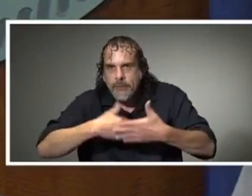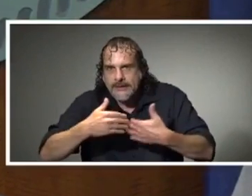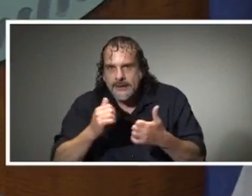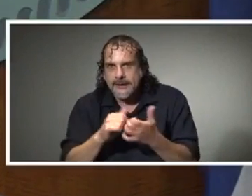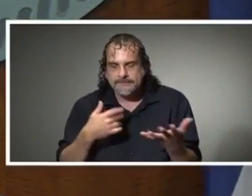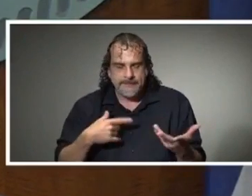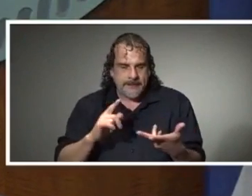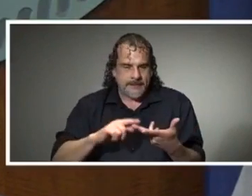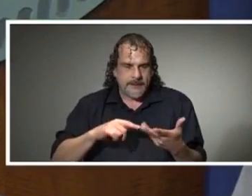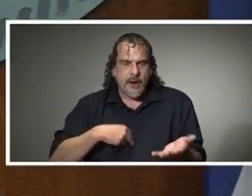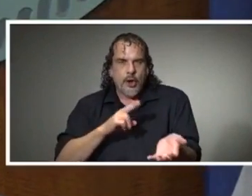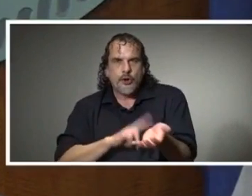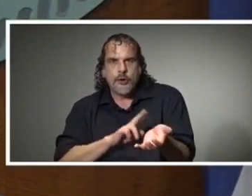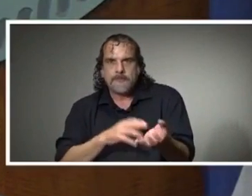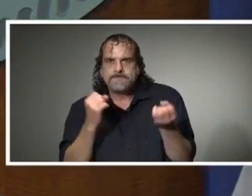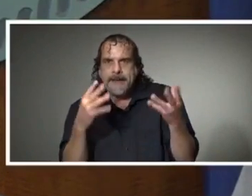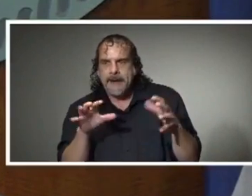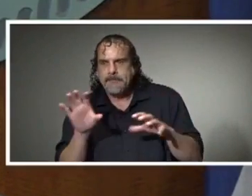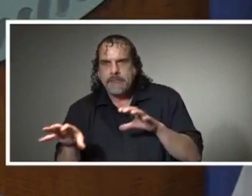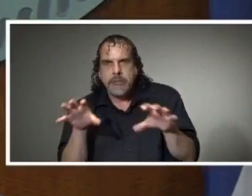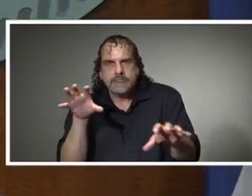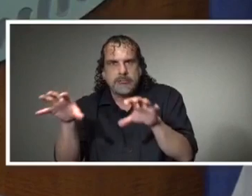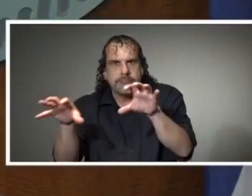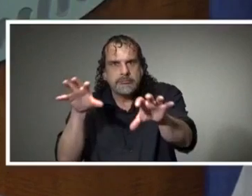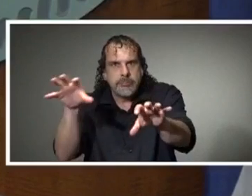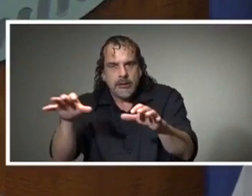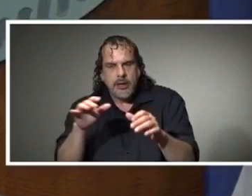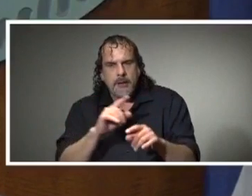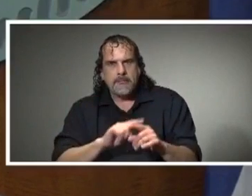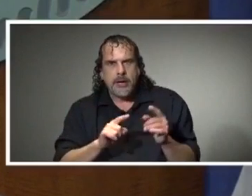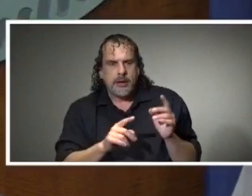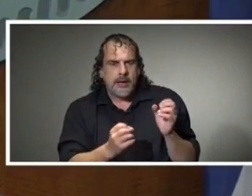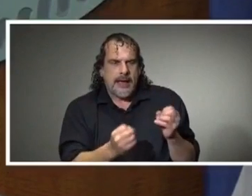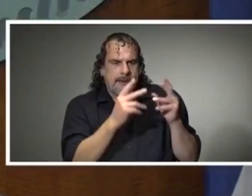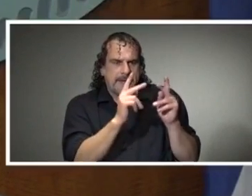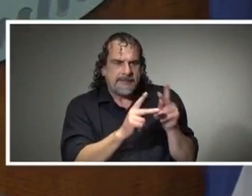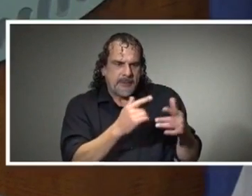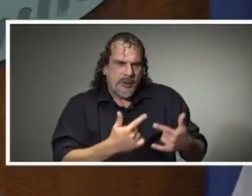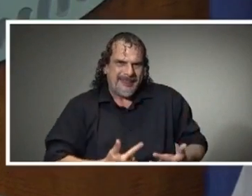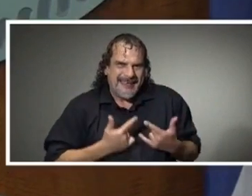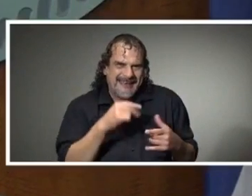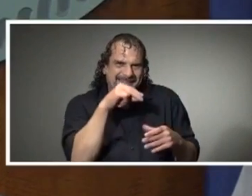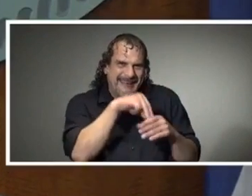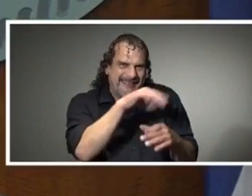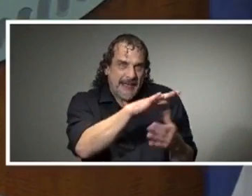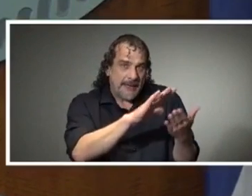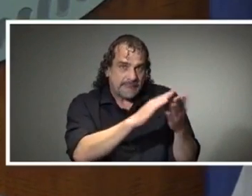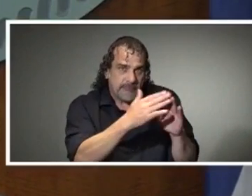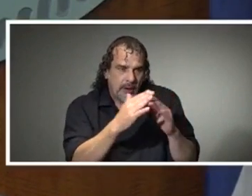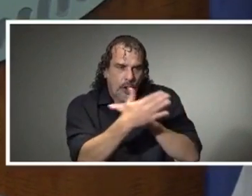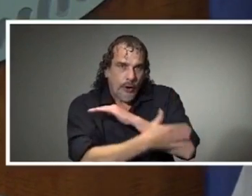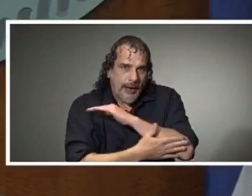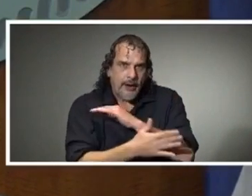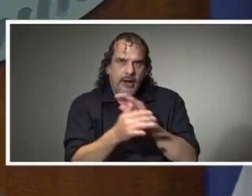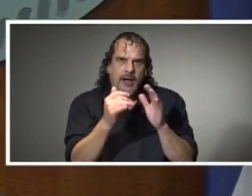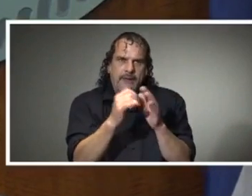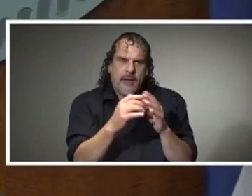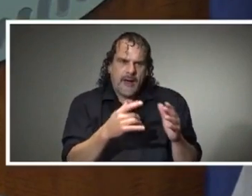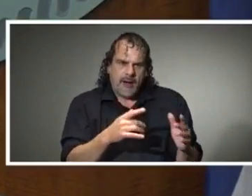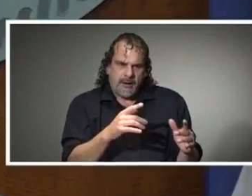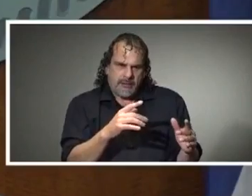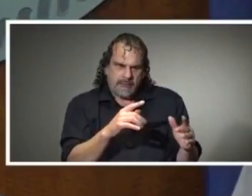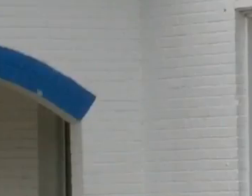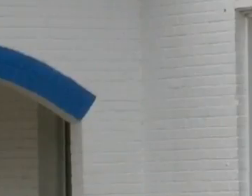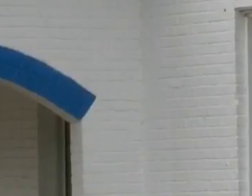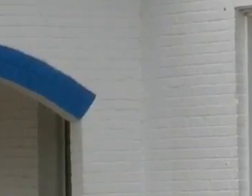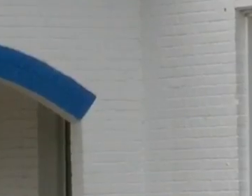long-term care facilities, but also just their per capita numbers are so much larger than virtually anywhere else